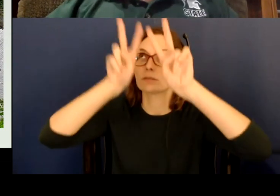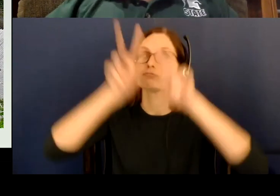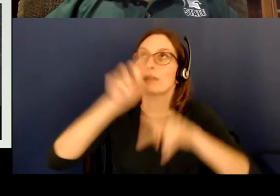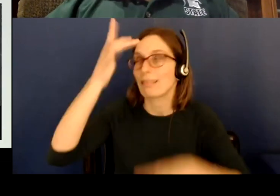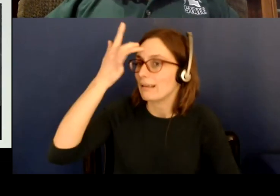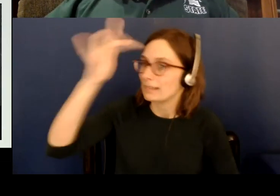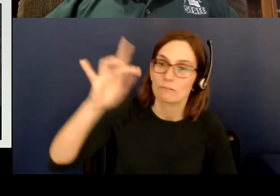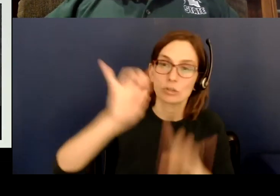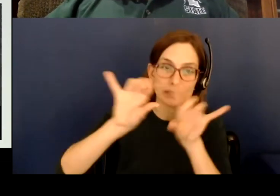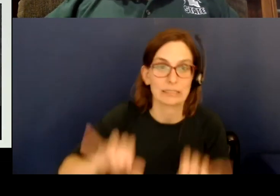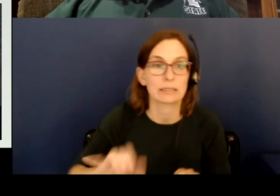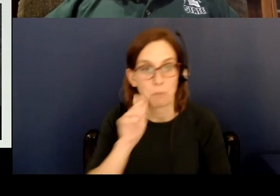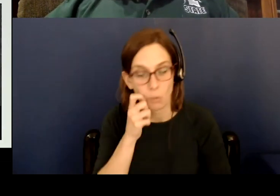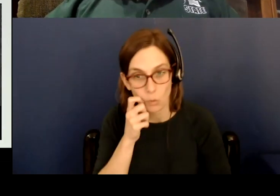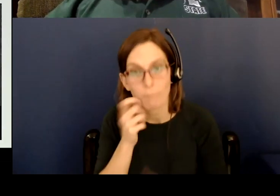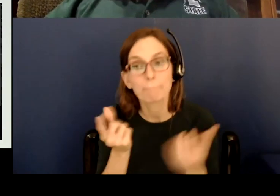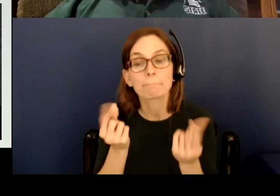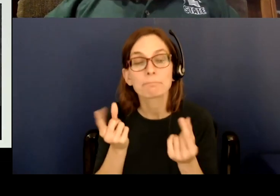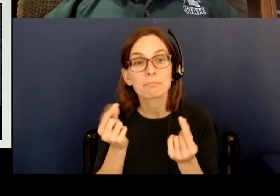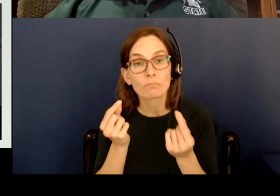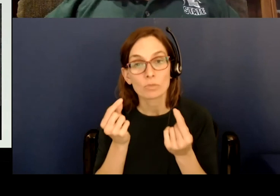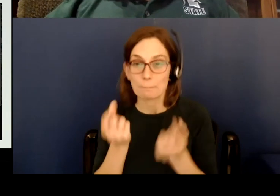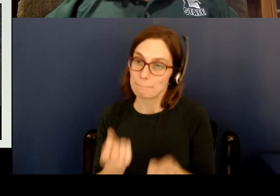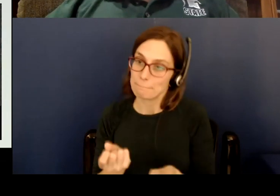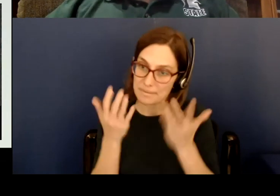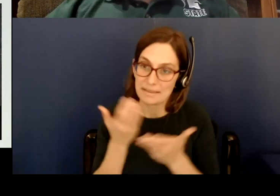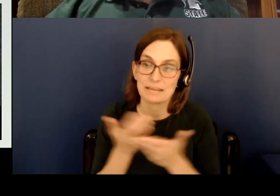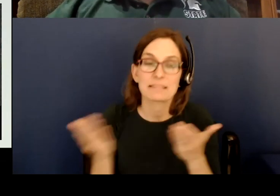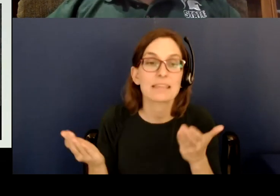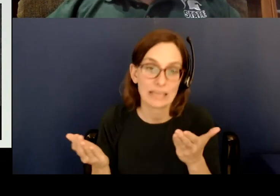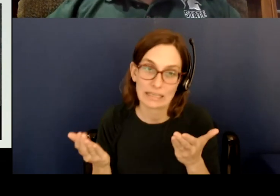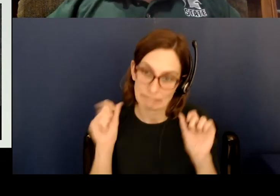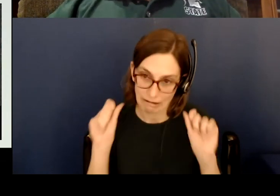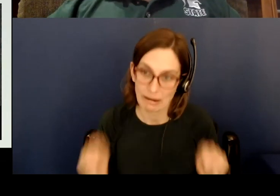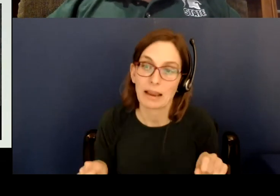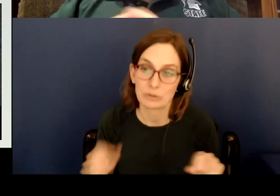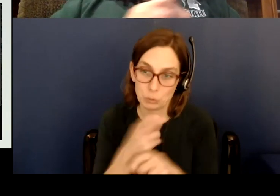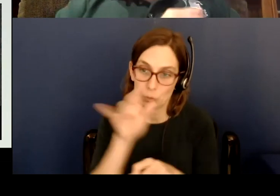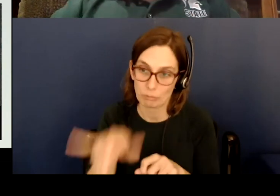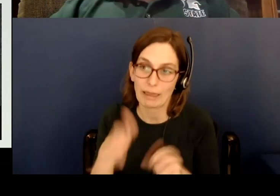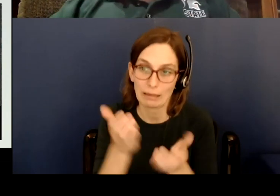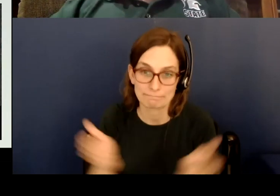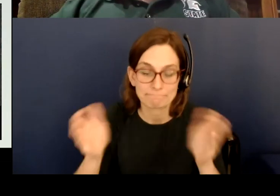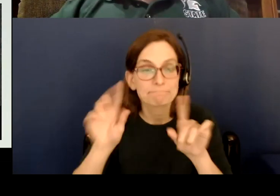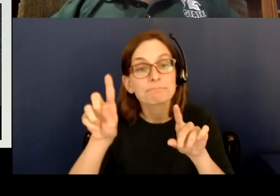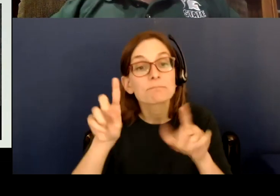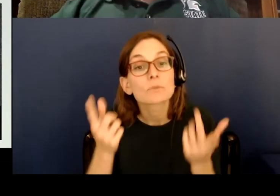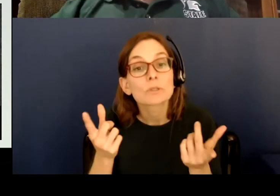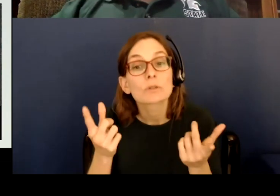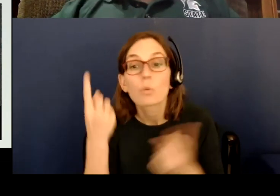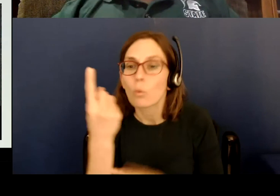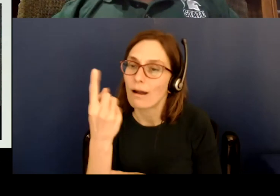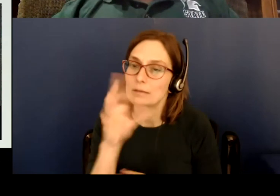system. What does it do? A lot of things. A lot of things. The only one I'm going to talk about